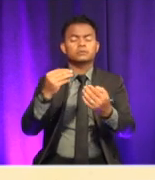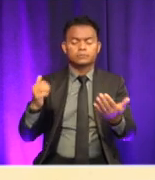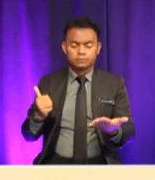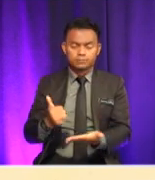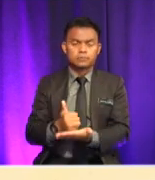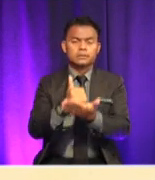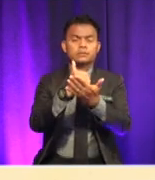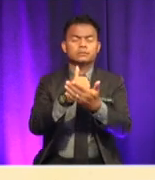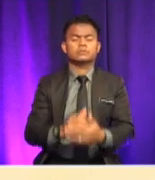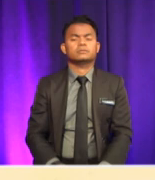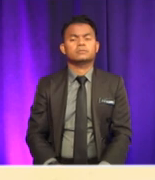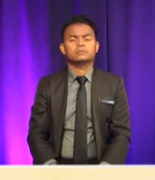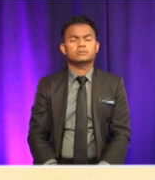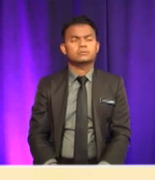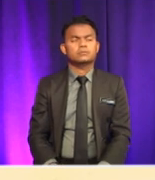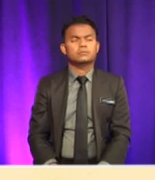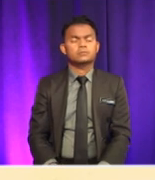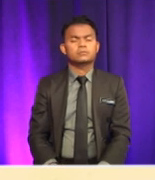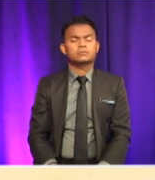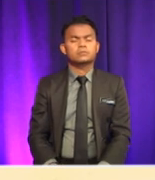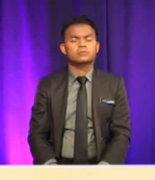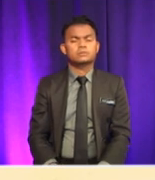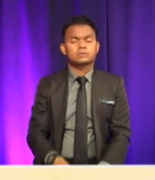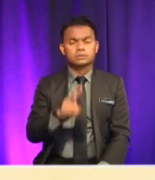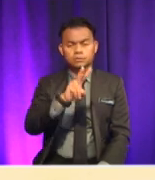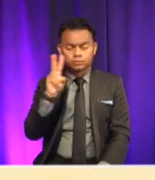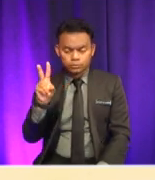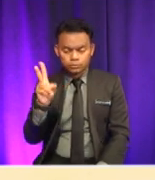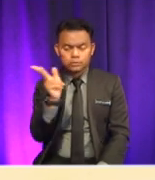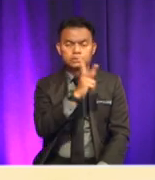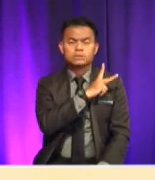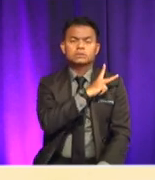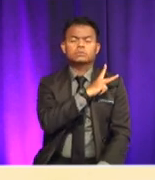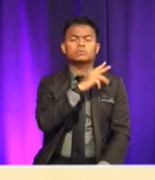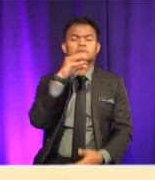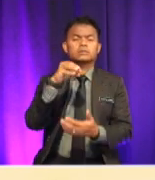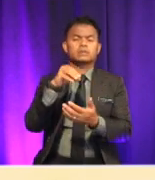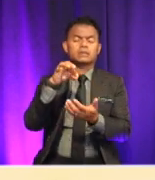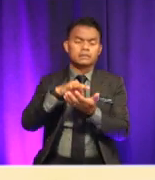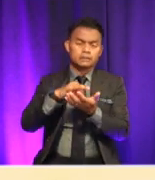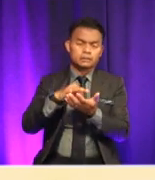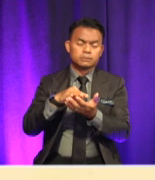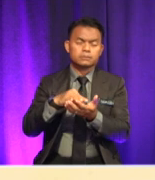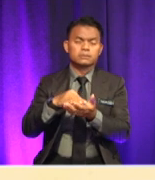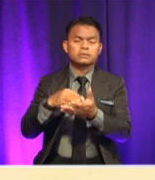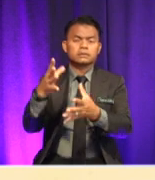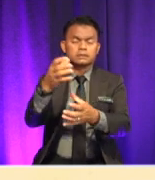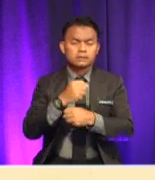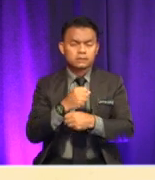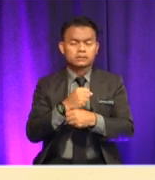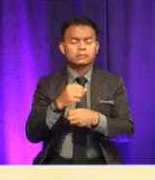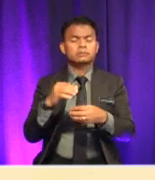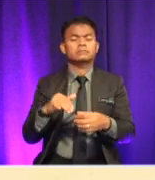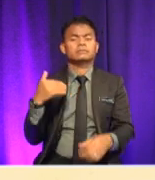caught by the chief rooster and also was tortured in the submarine. Then you have another chicken. Okay, the third